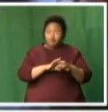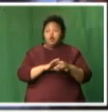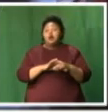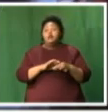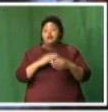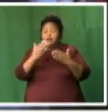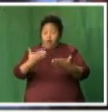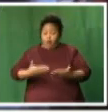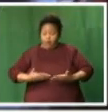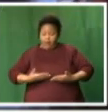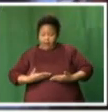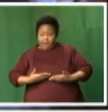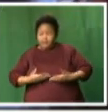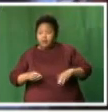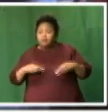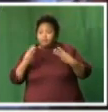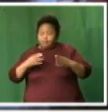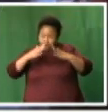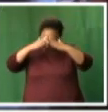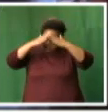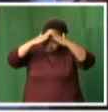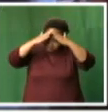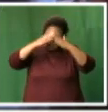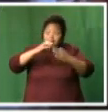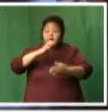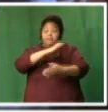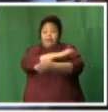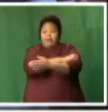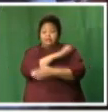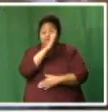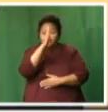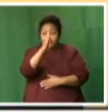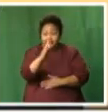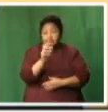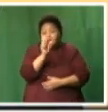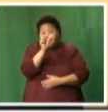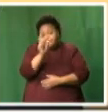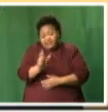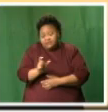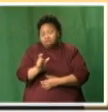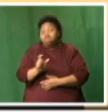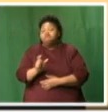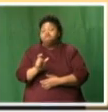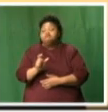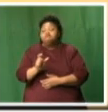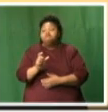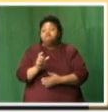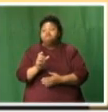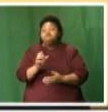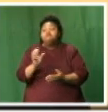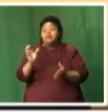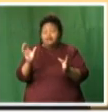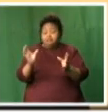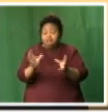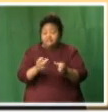kuse receiving center khona lekumalinzi so utawuhlala khona ke kuze kube isikhathi